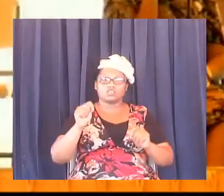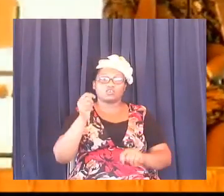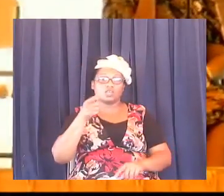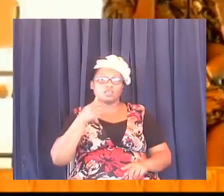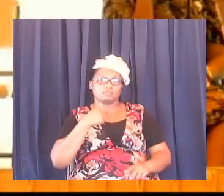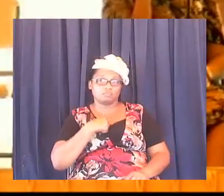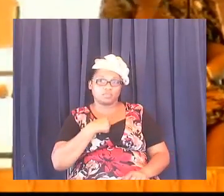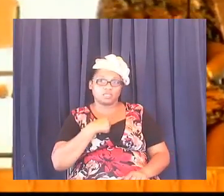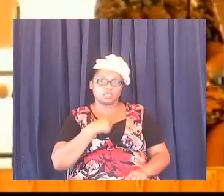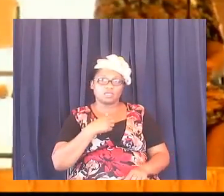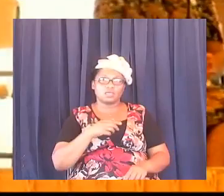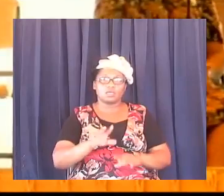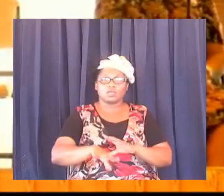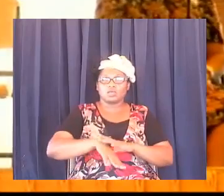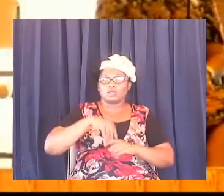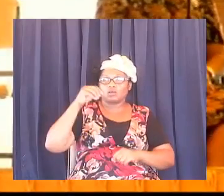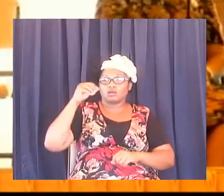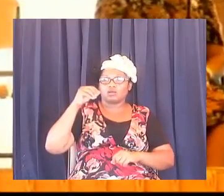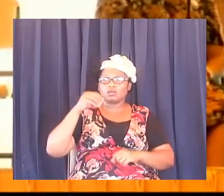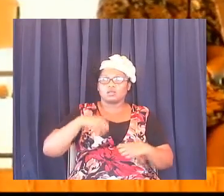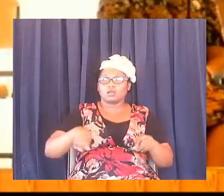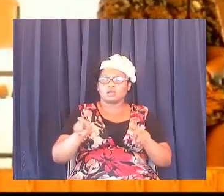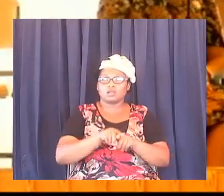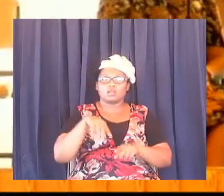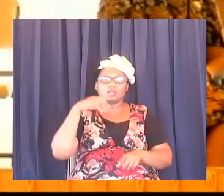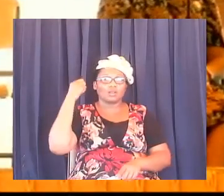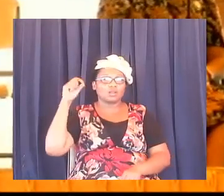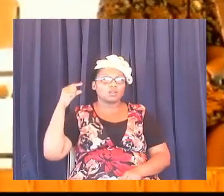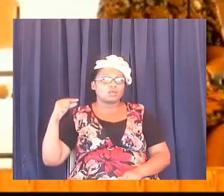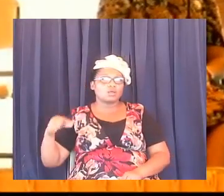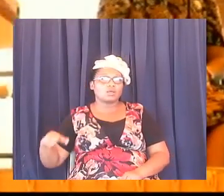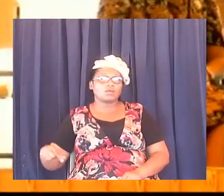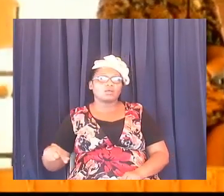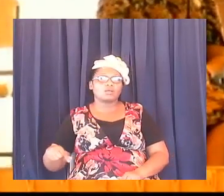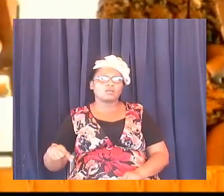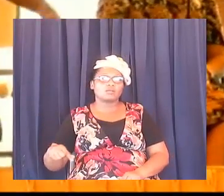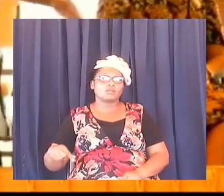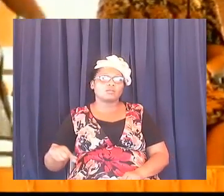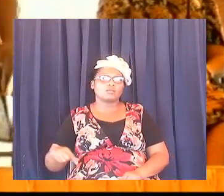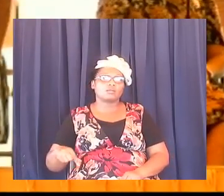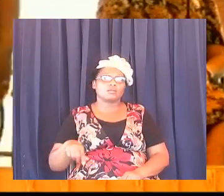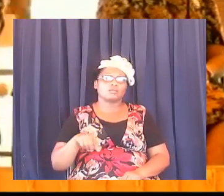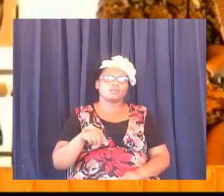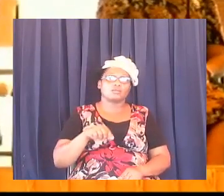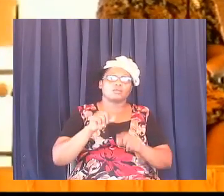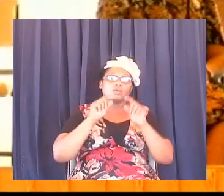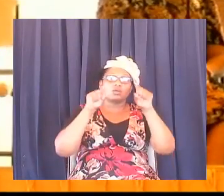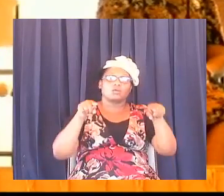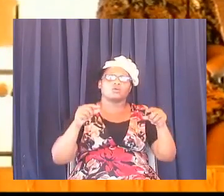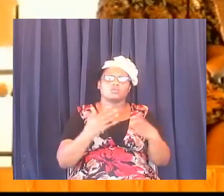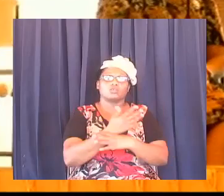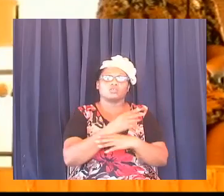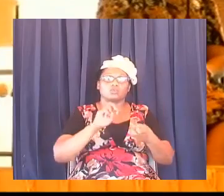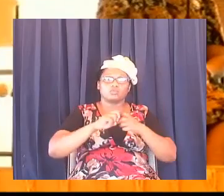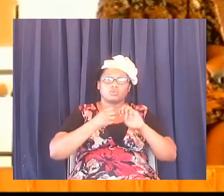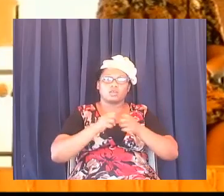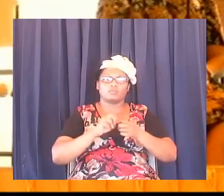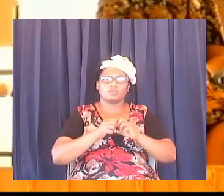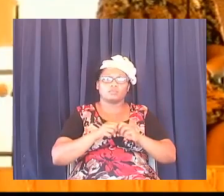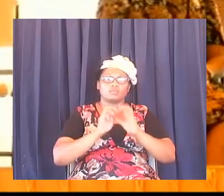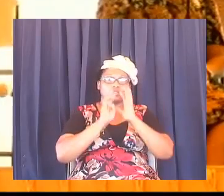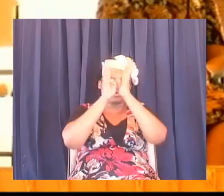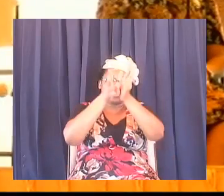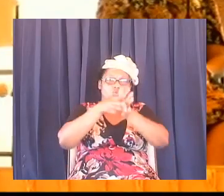you're going through your situation. It is the will of the Lord. Praise God. I want to tell you that